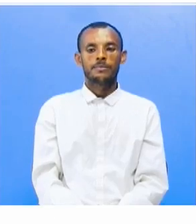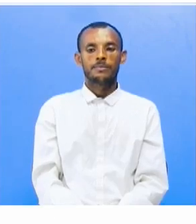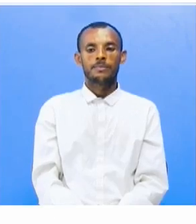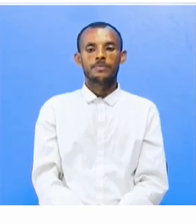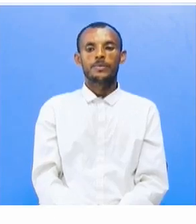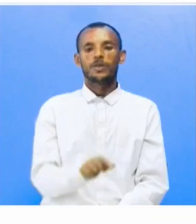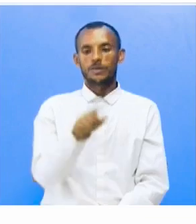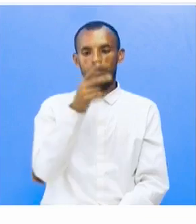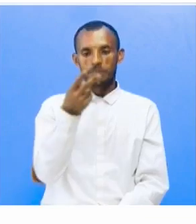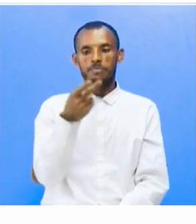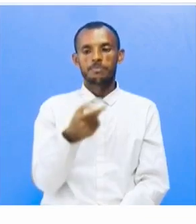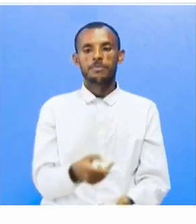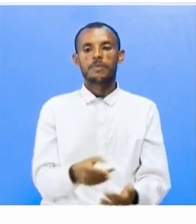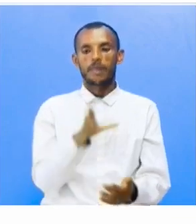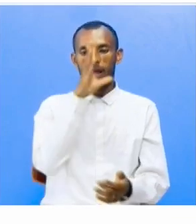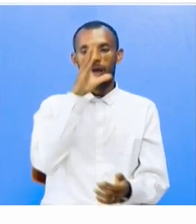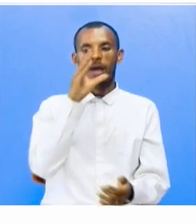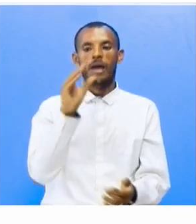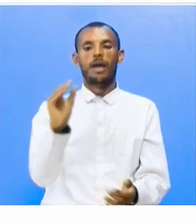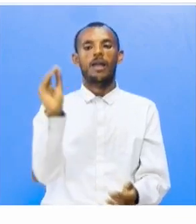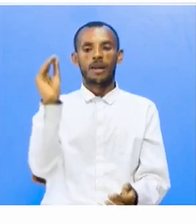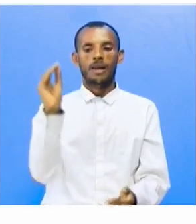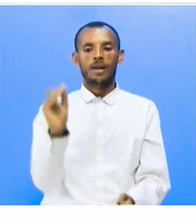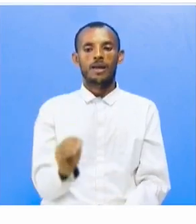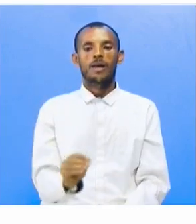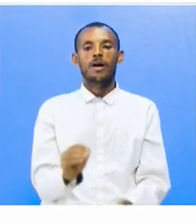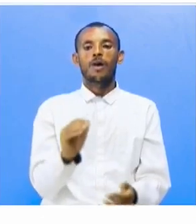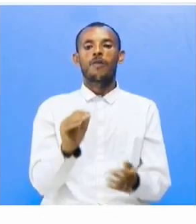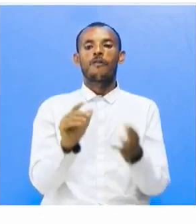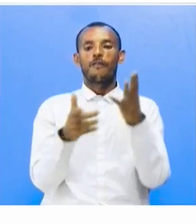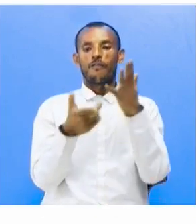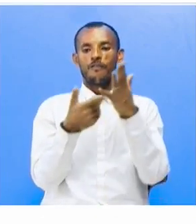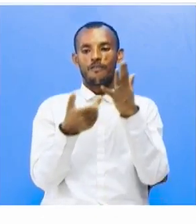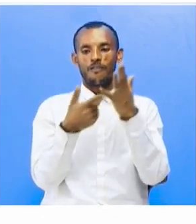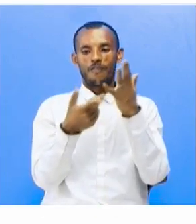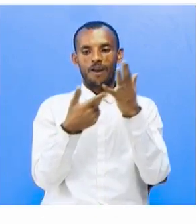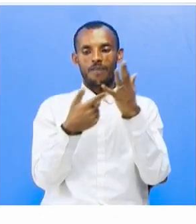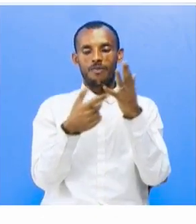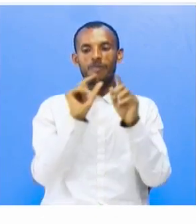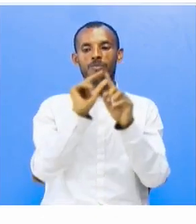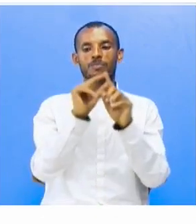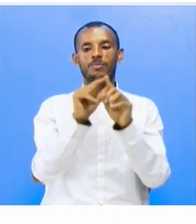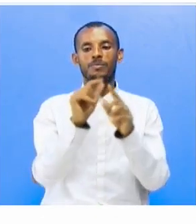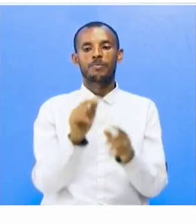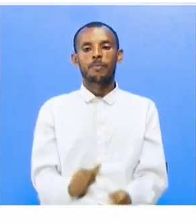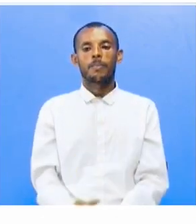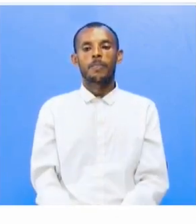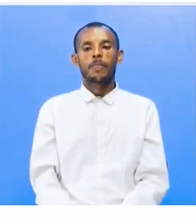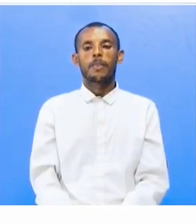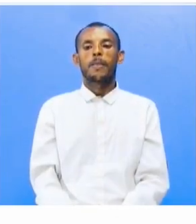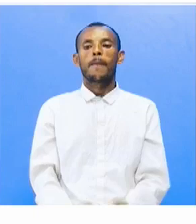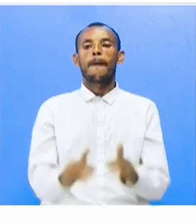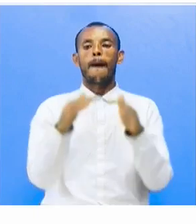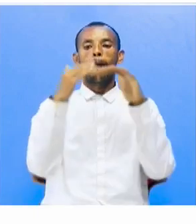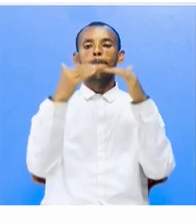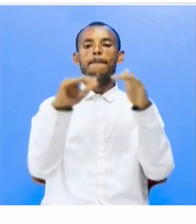That's it. And one more terminology is this: amount.